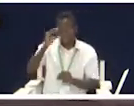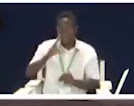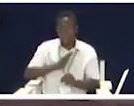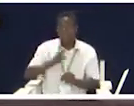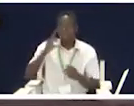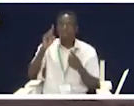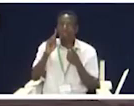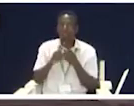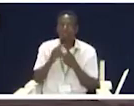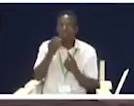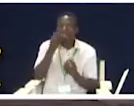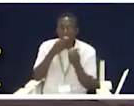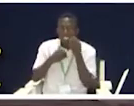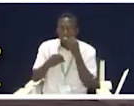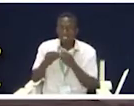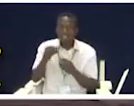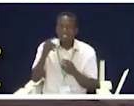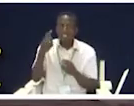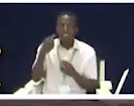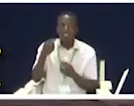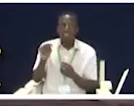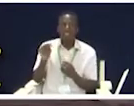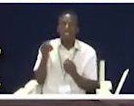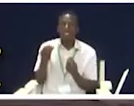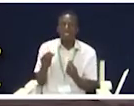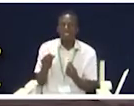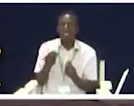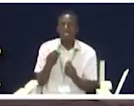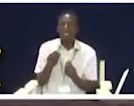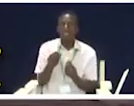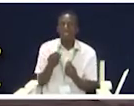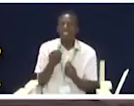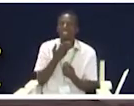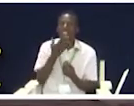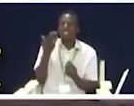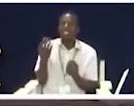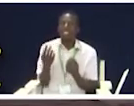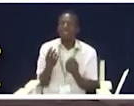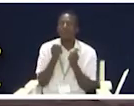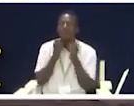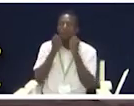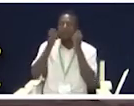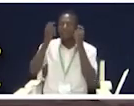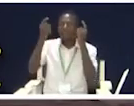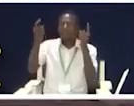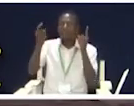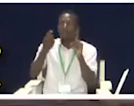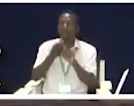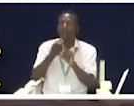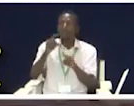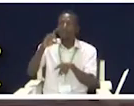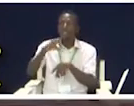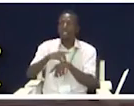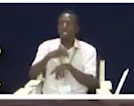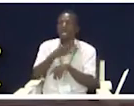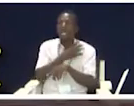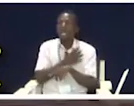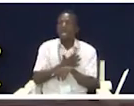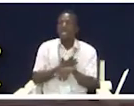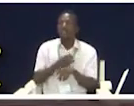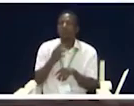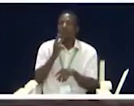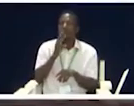ground. But something important happened in verse 6. But there went up a mist from the earth and watered the whole face of the